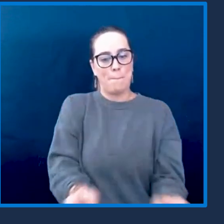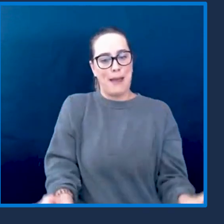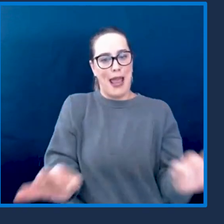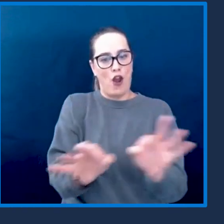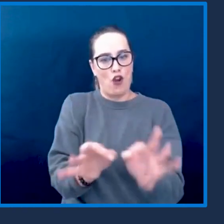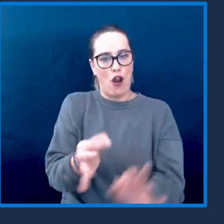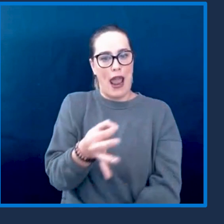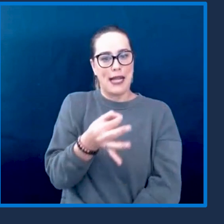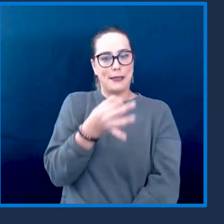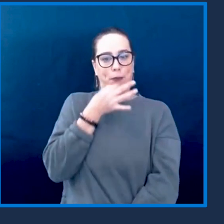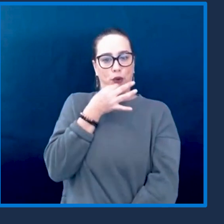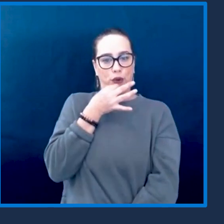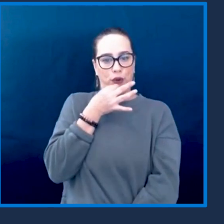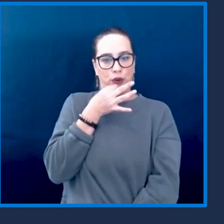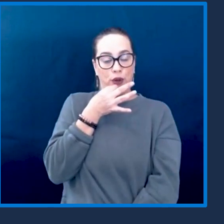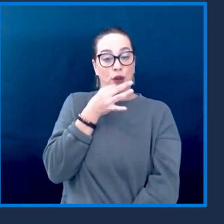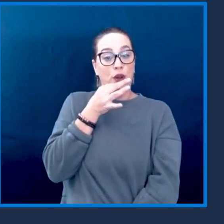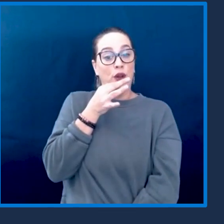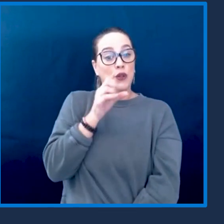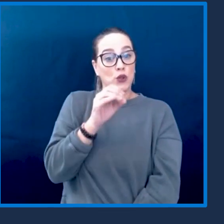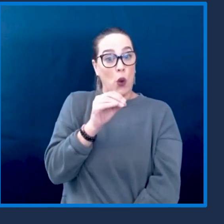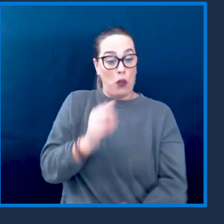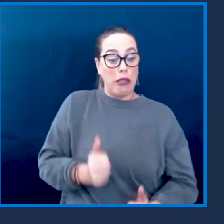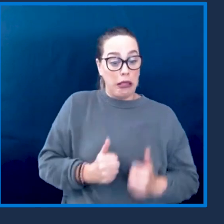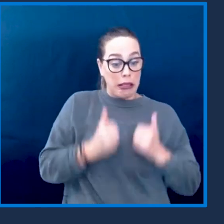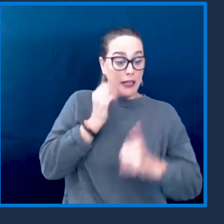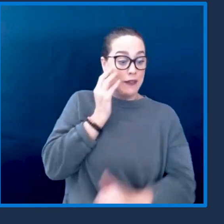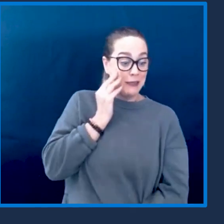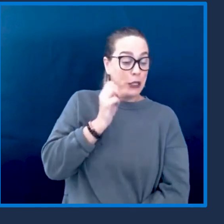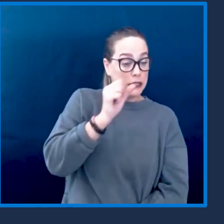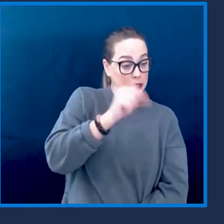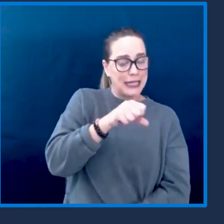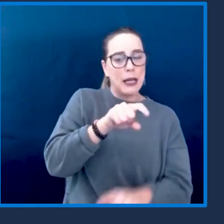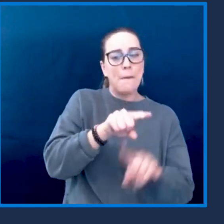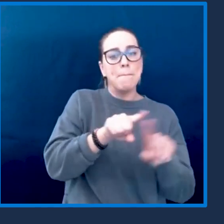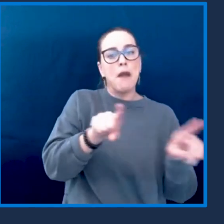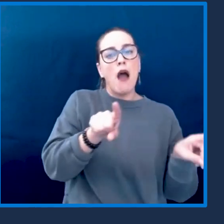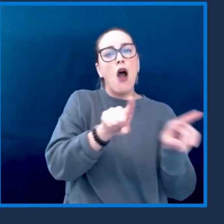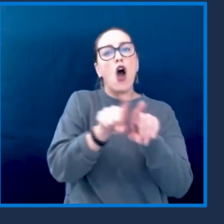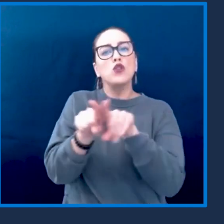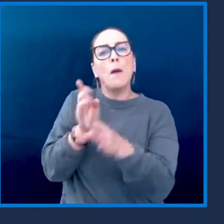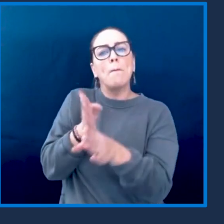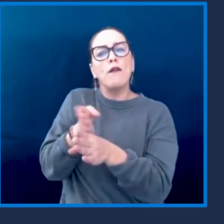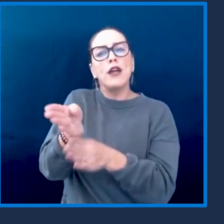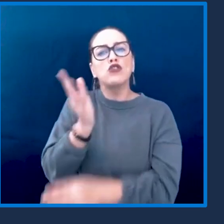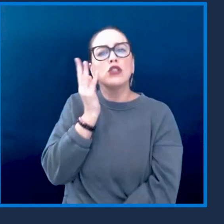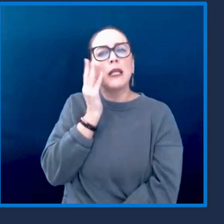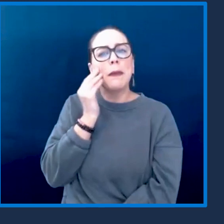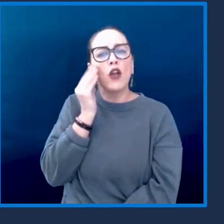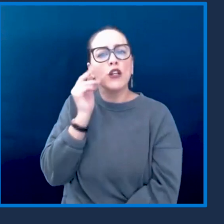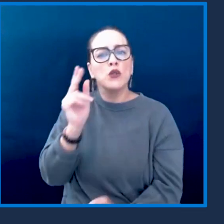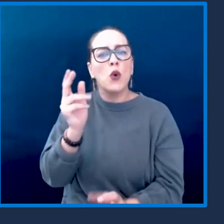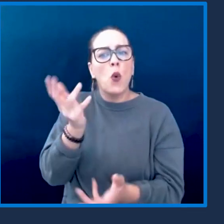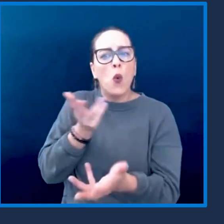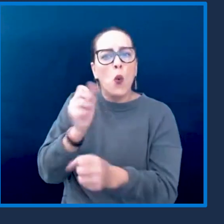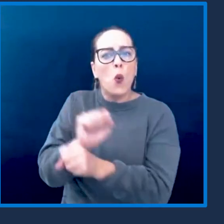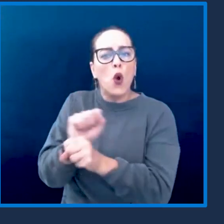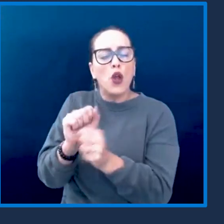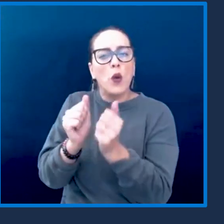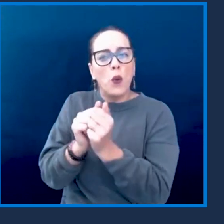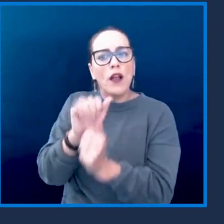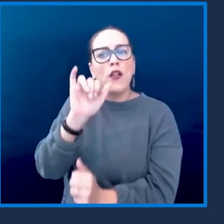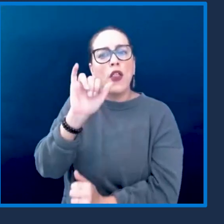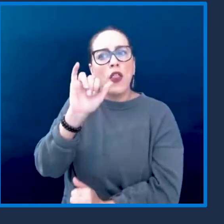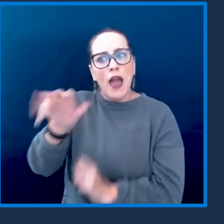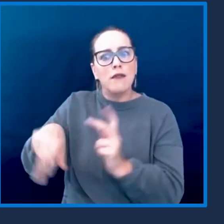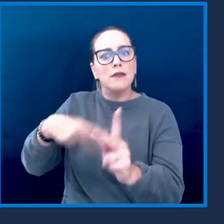to lived experience, they should also have professional experience working with that population and education about that